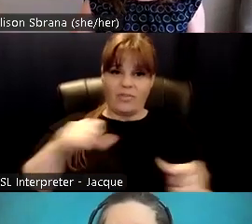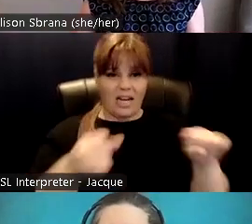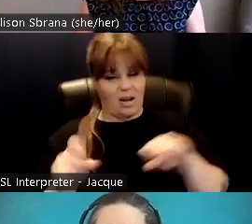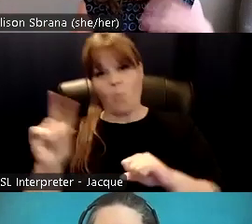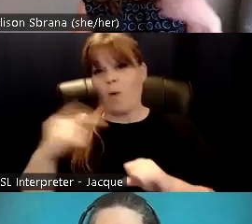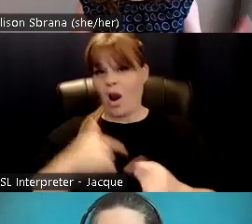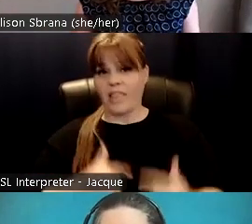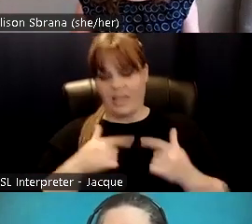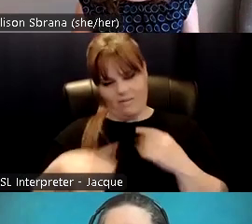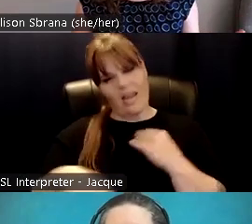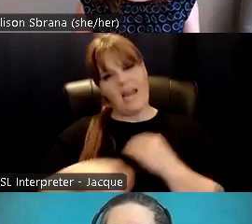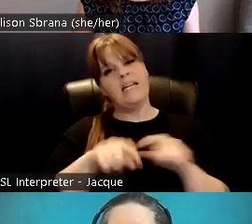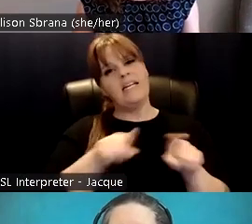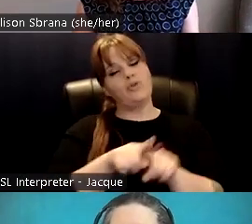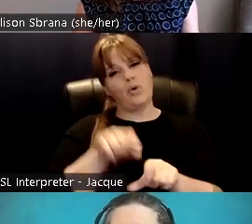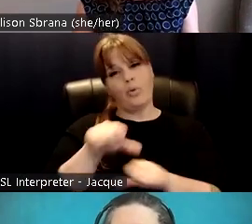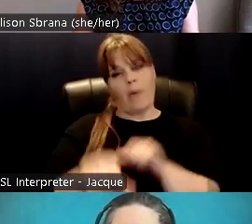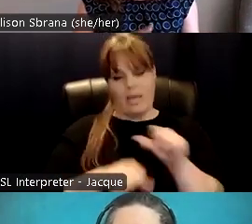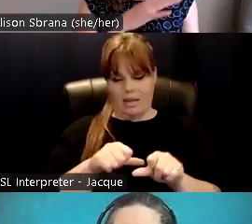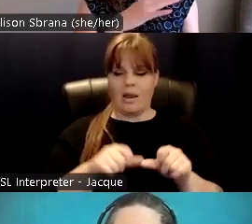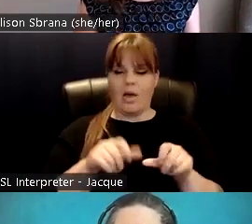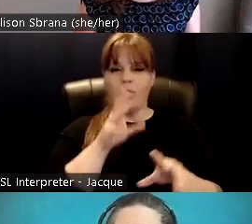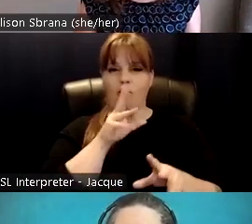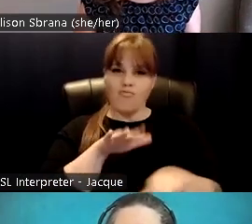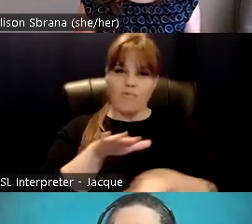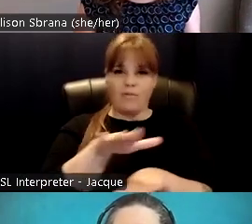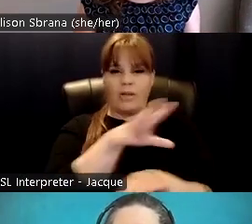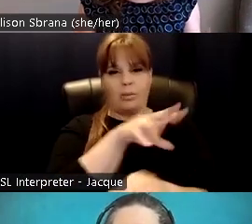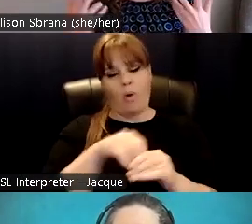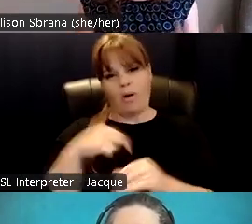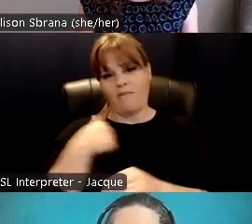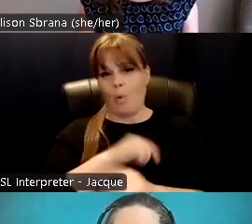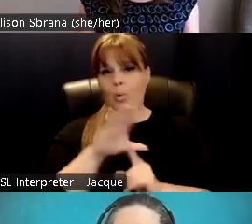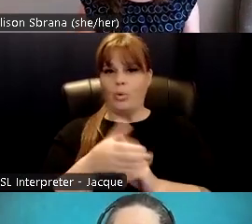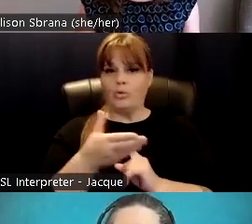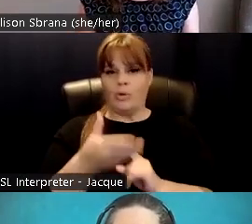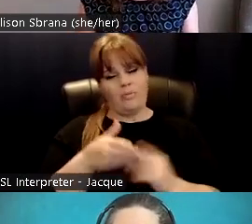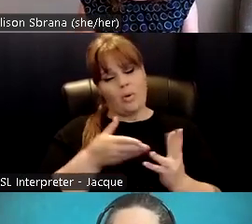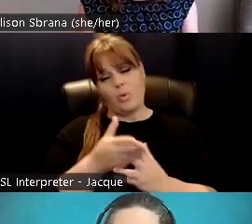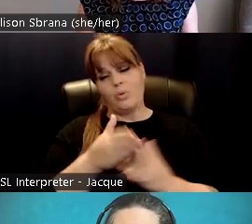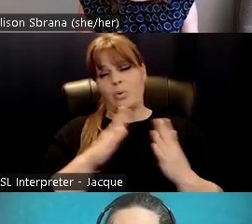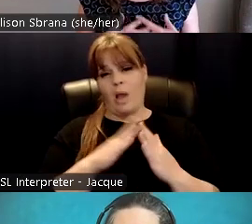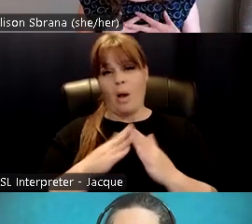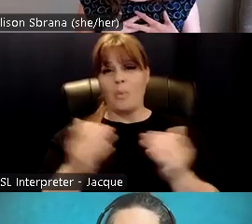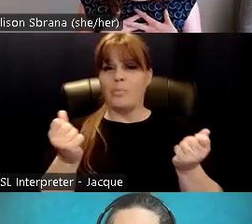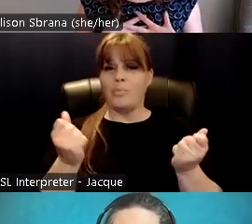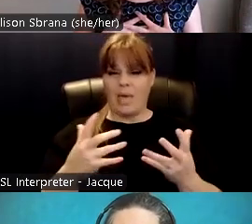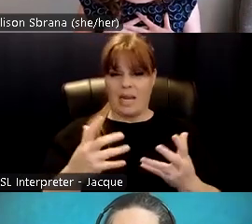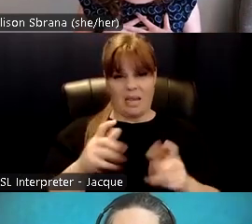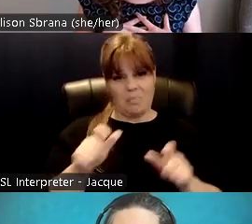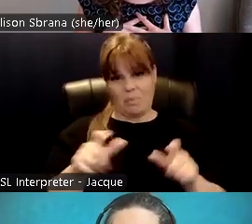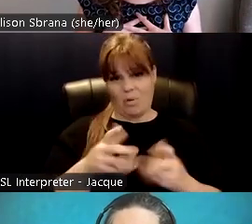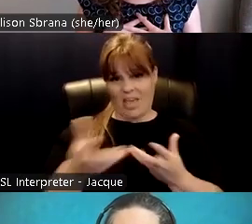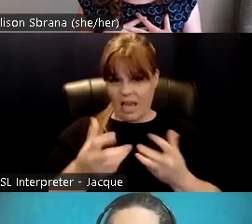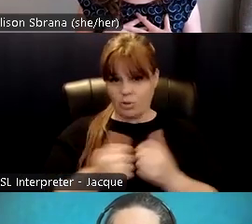addition to biking, the river is part of our culture here. It runs through our town. Many people engage with river activities. I did